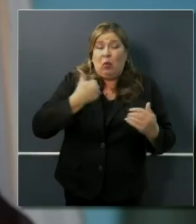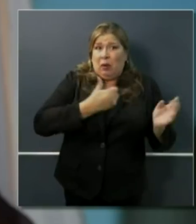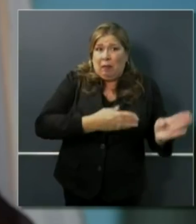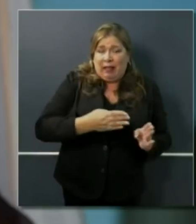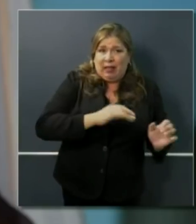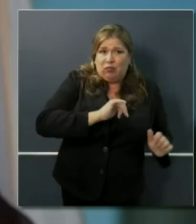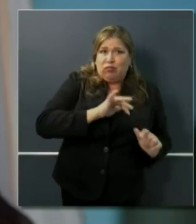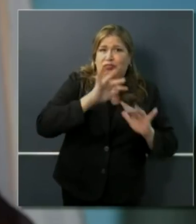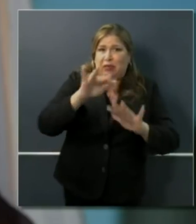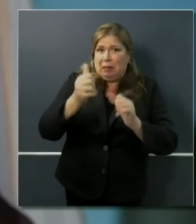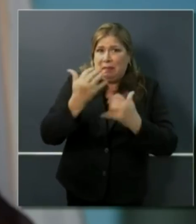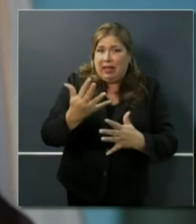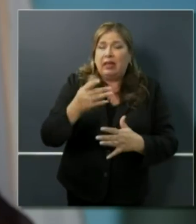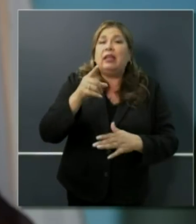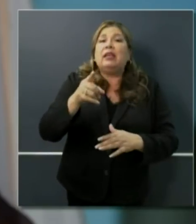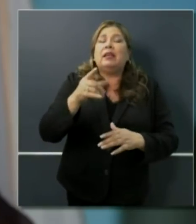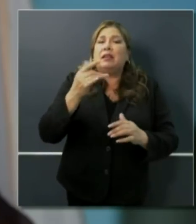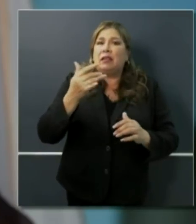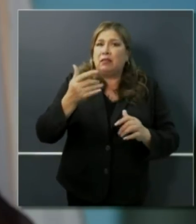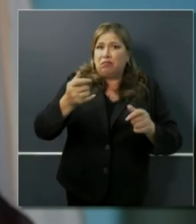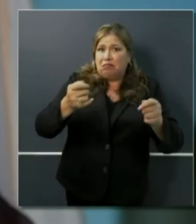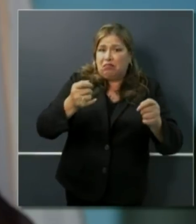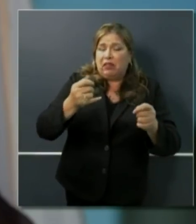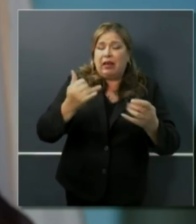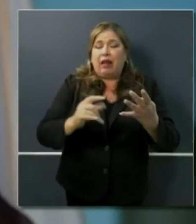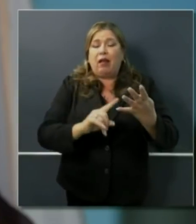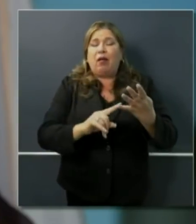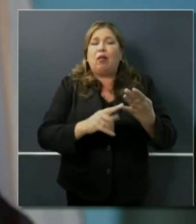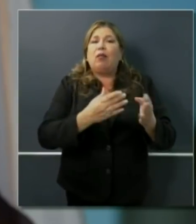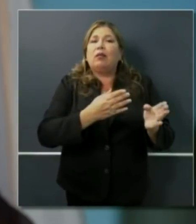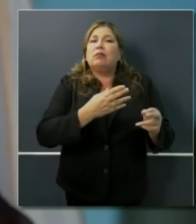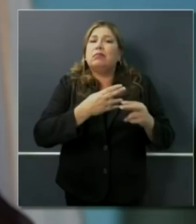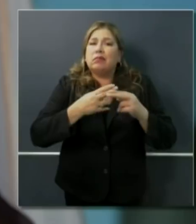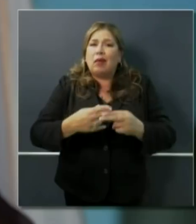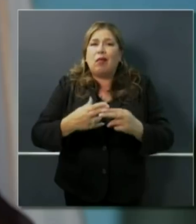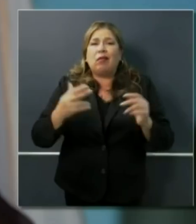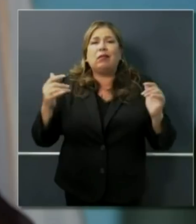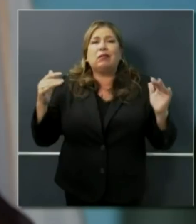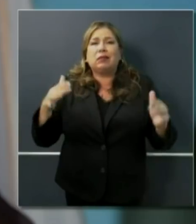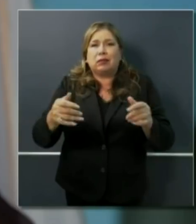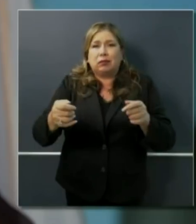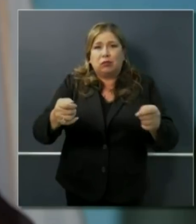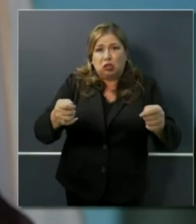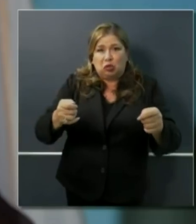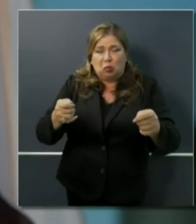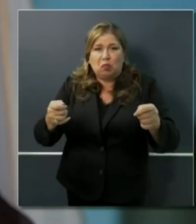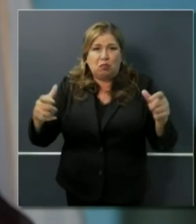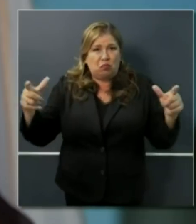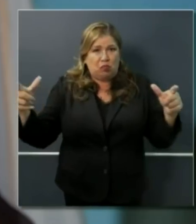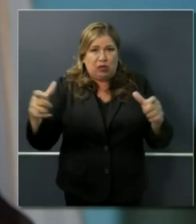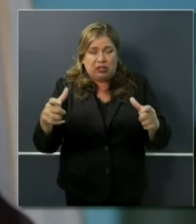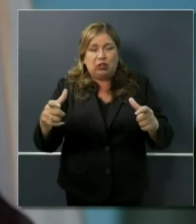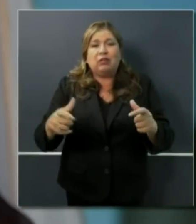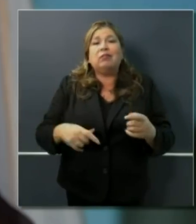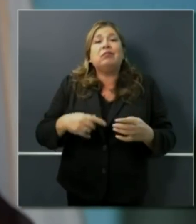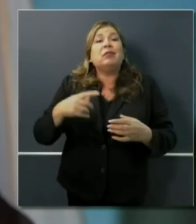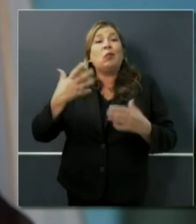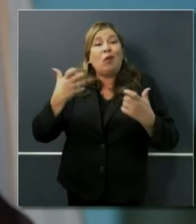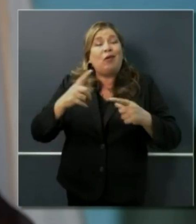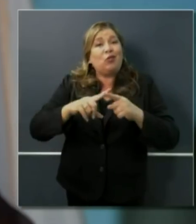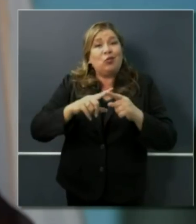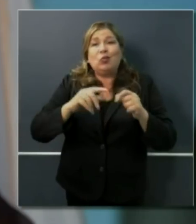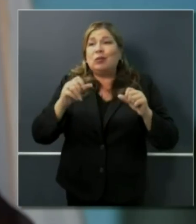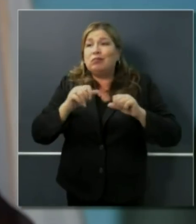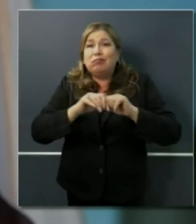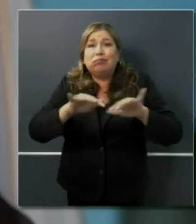to transition into suppression, ultimately on our way to herd immunity and ultimately to a vaccine. But